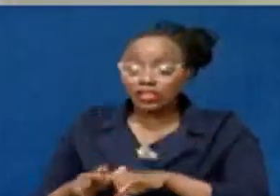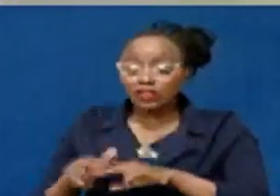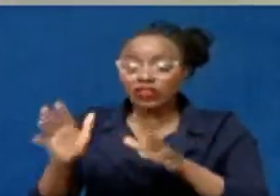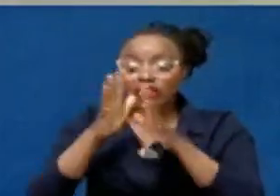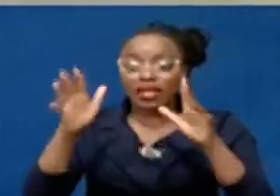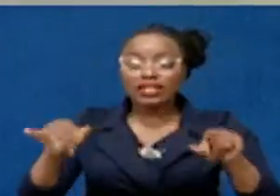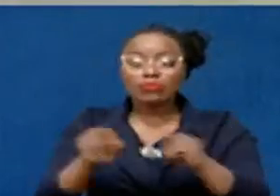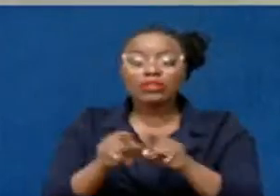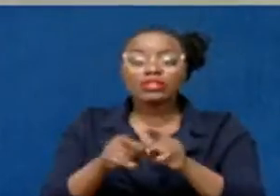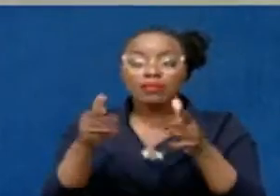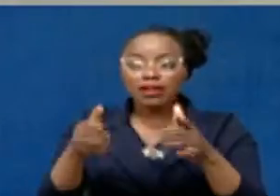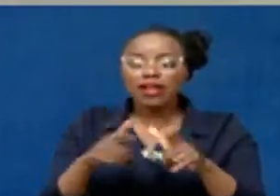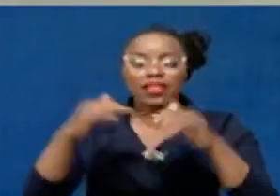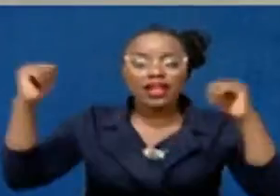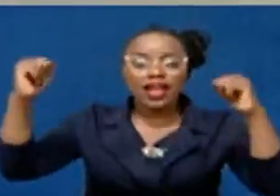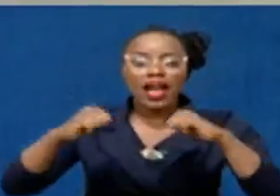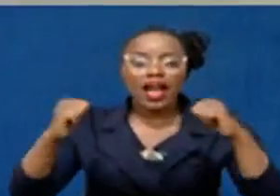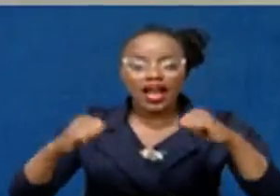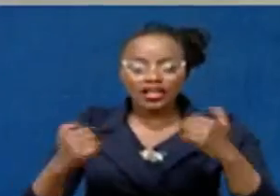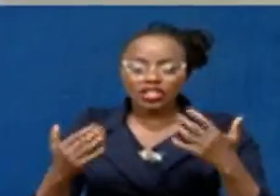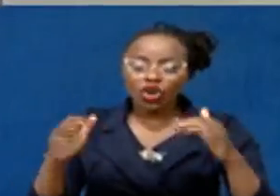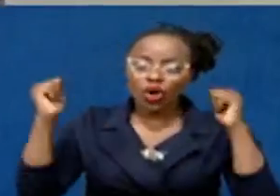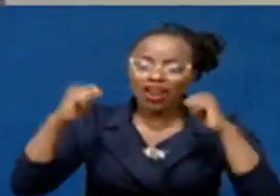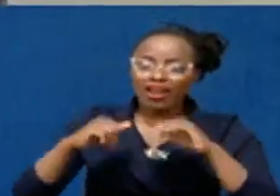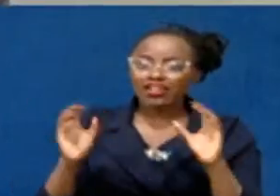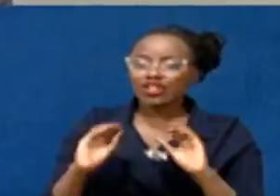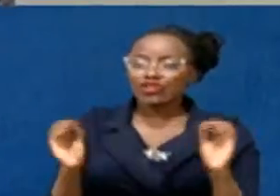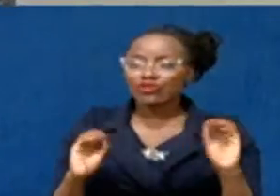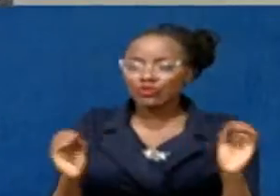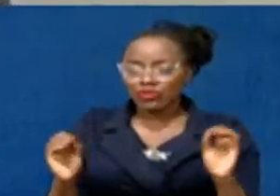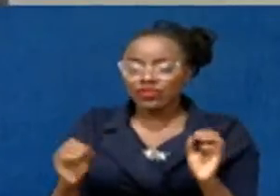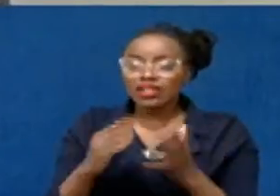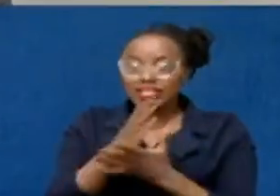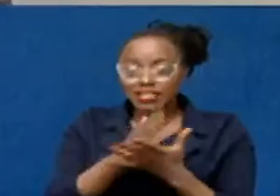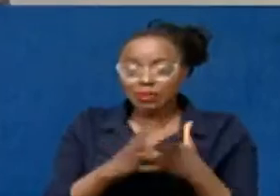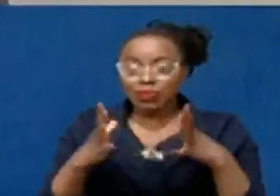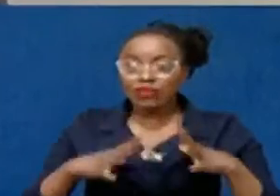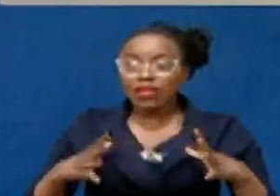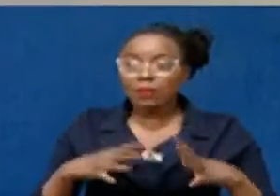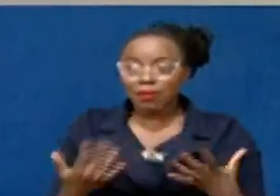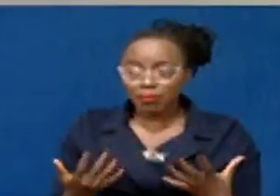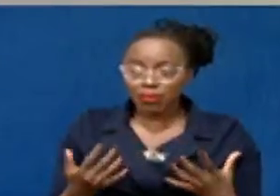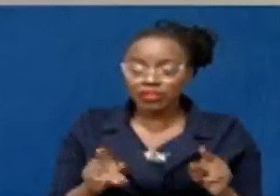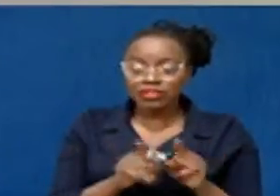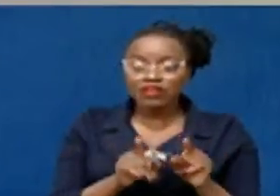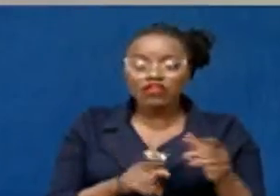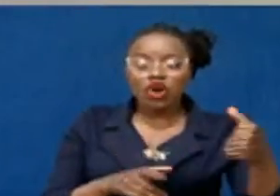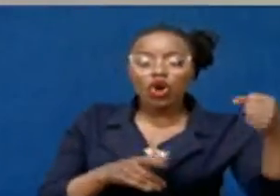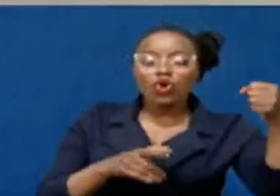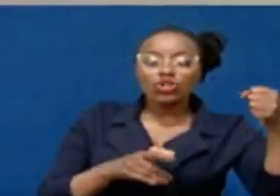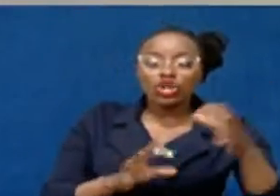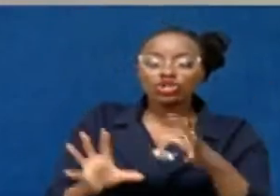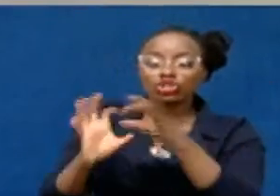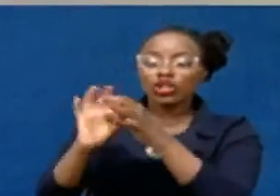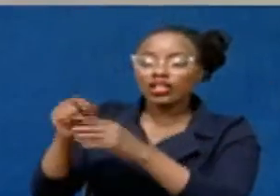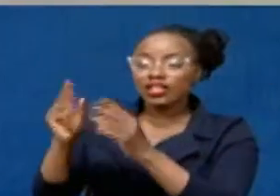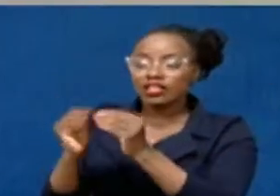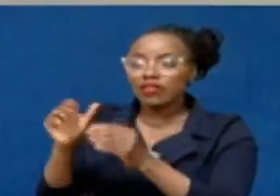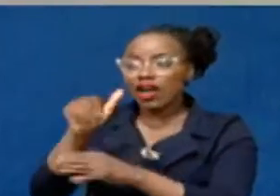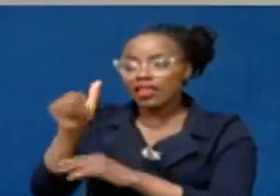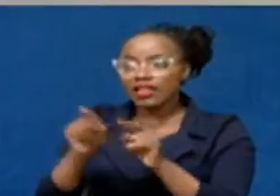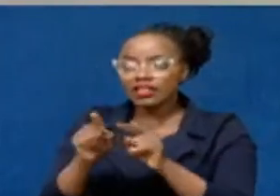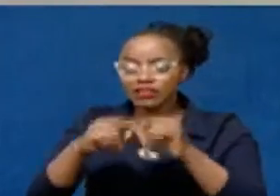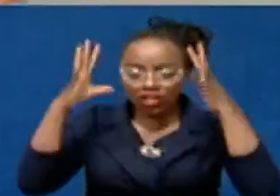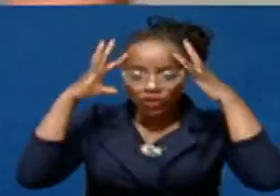on a table like this and agree to disagree. And that is where some will bolt, join this team, and some